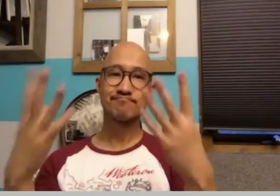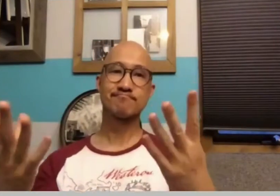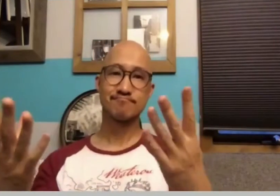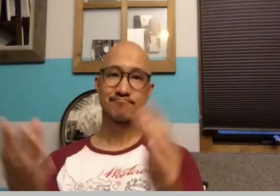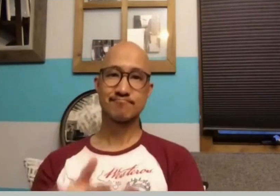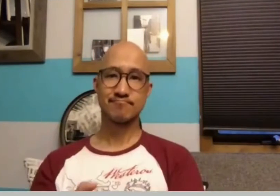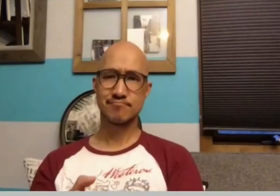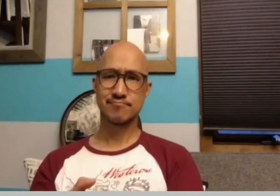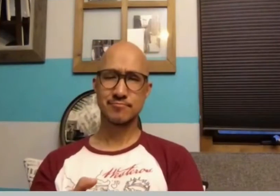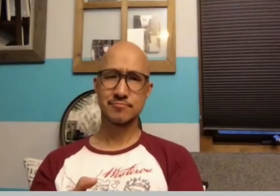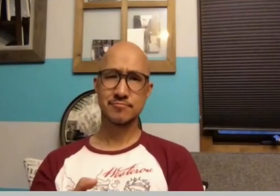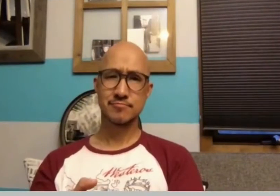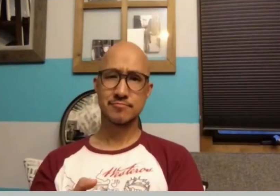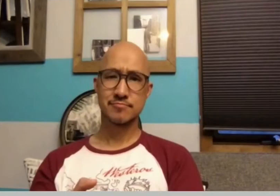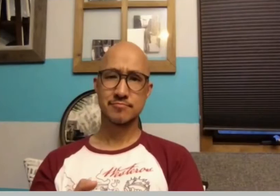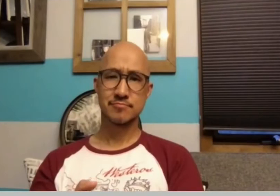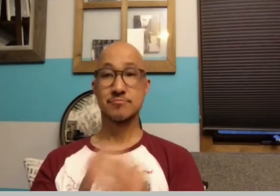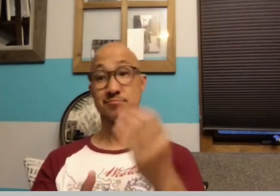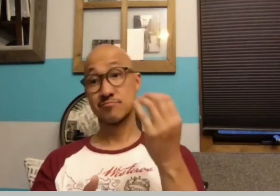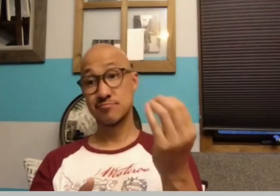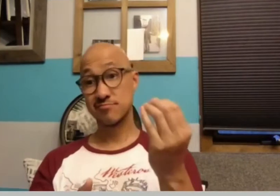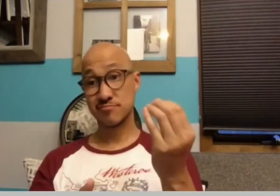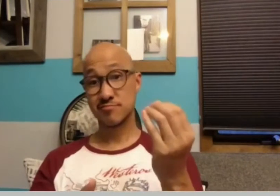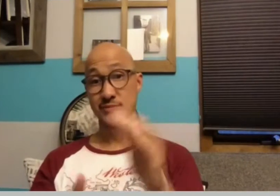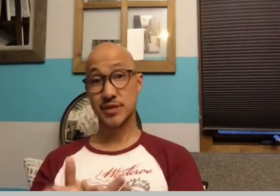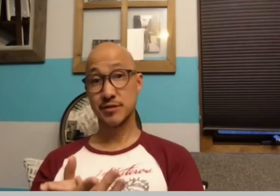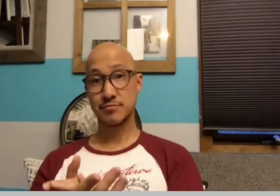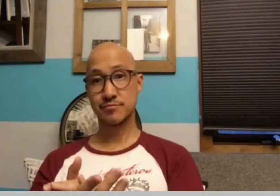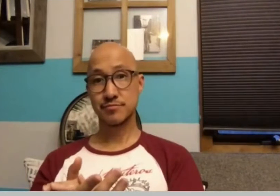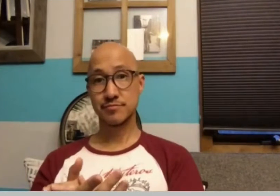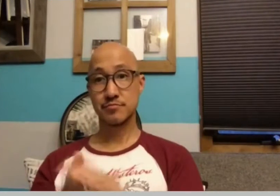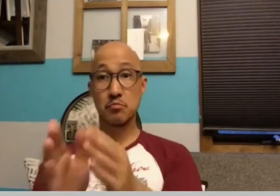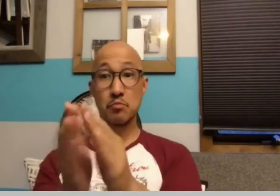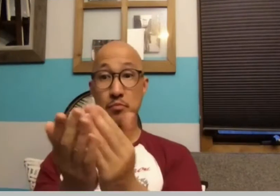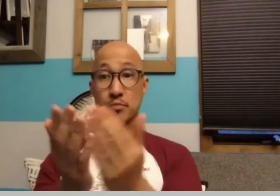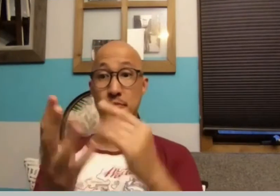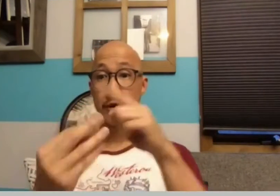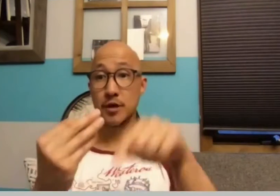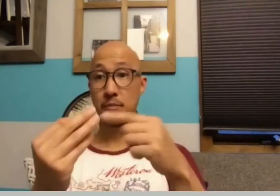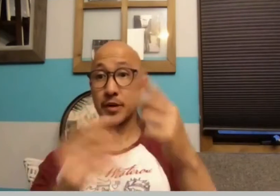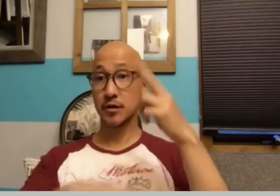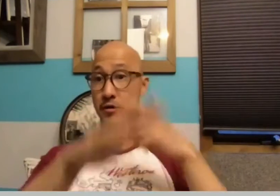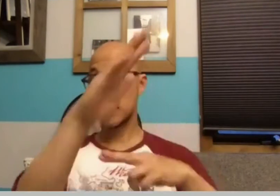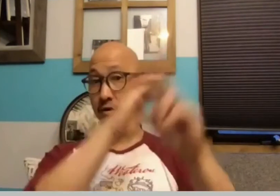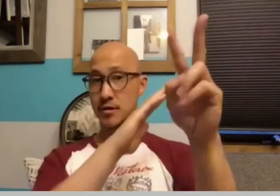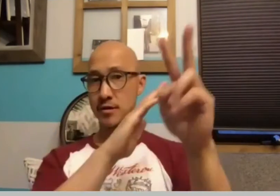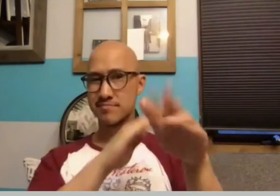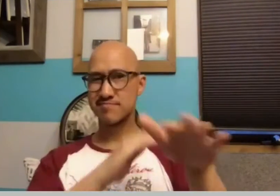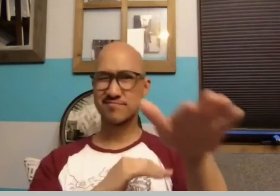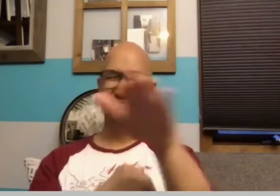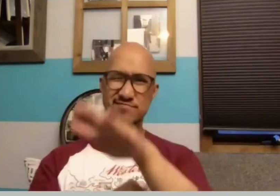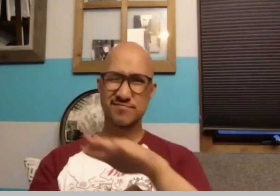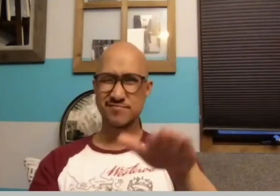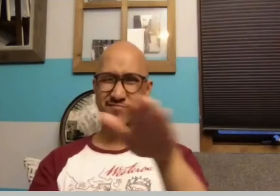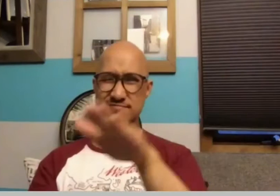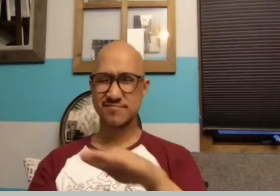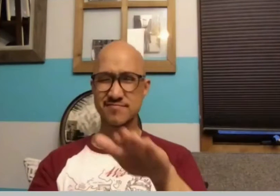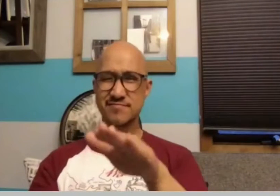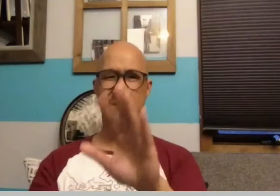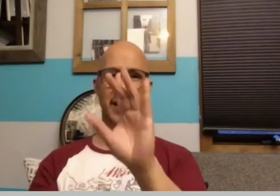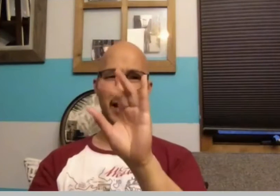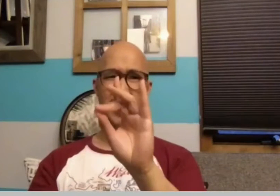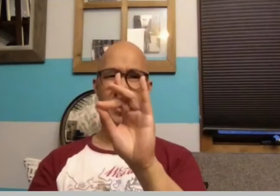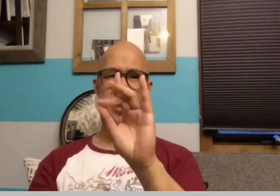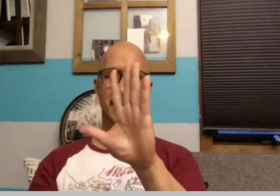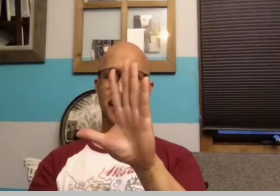here? Okay, so these dates are estimates, but we're talking about 850 BC to 600 BC.